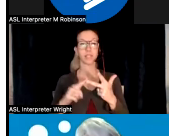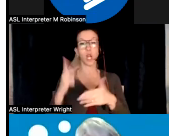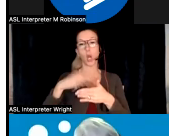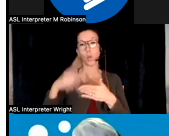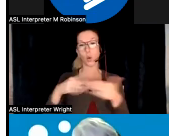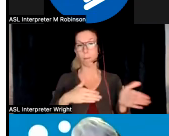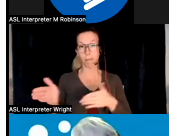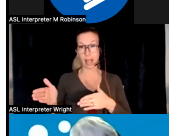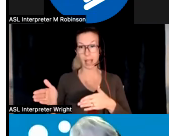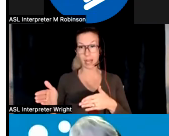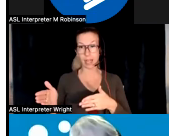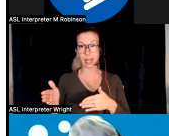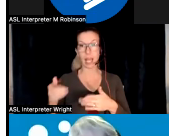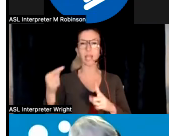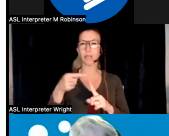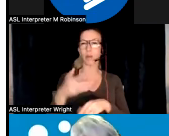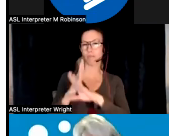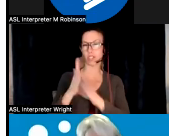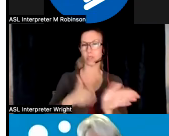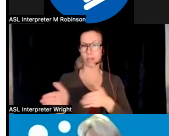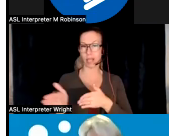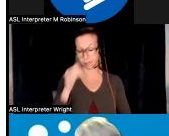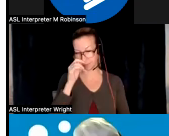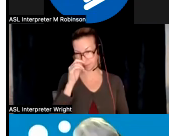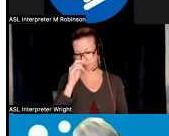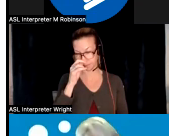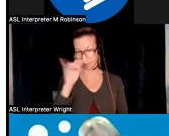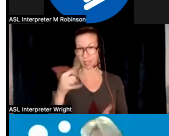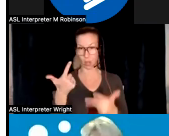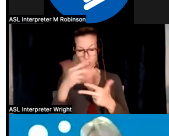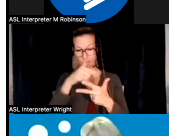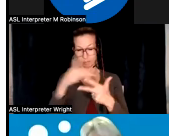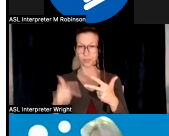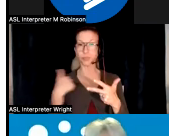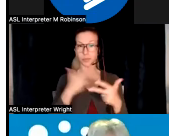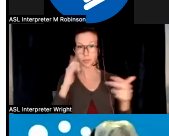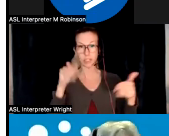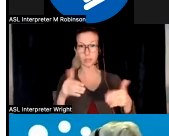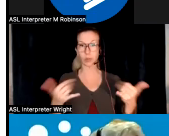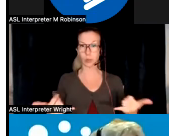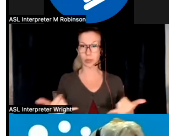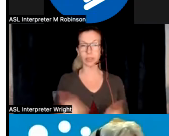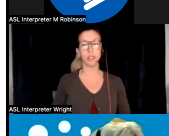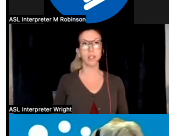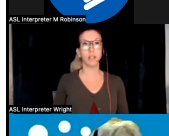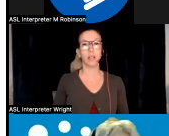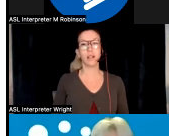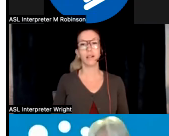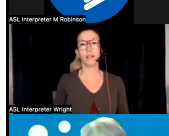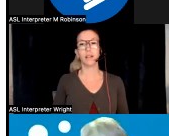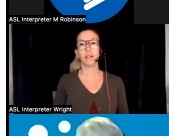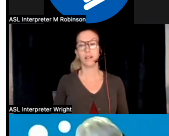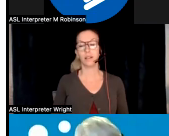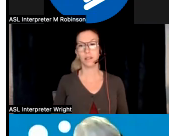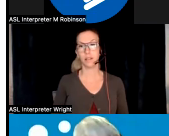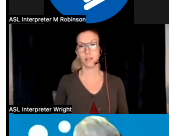planning and specifically prevention planning. So those are the three areas that we're going to focus in on today. about a third